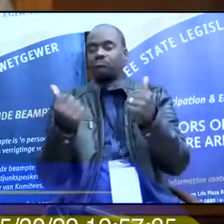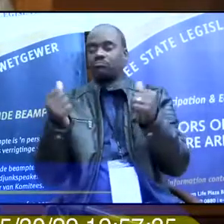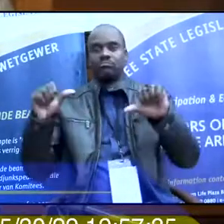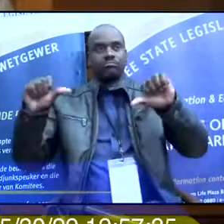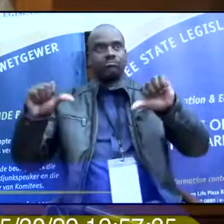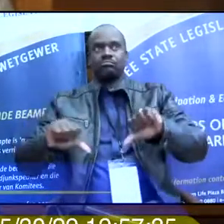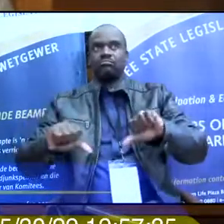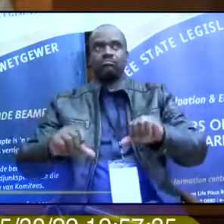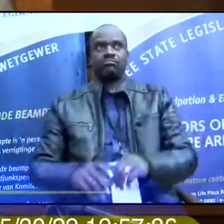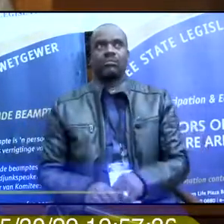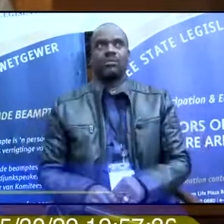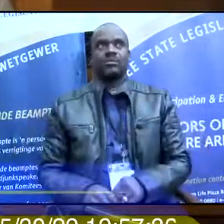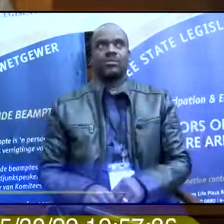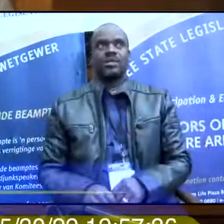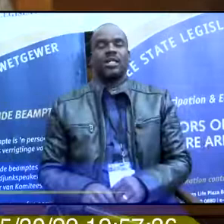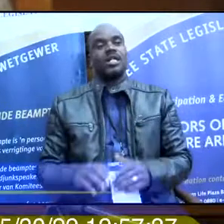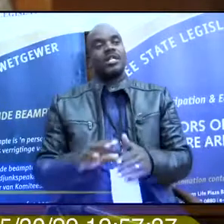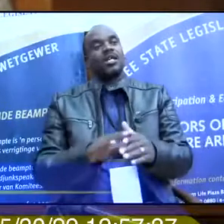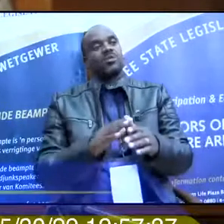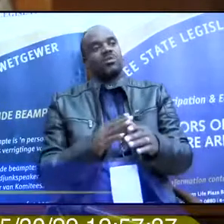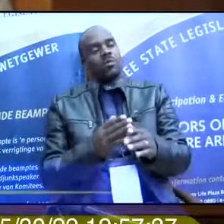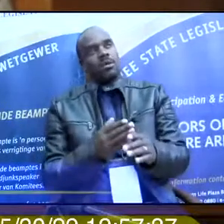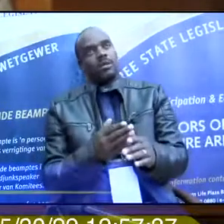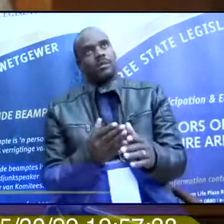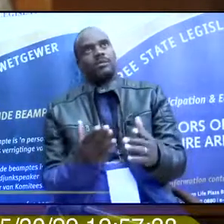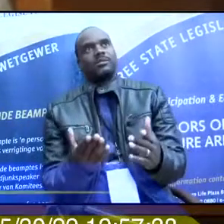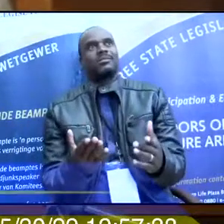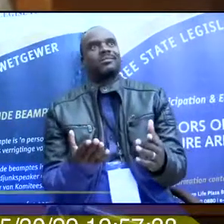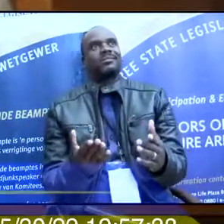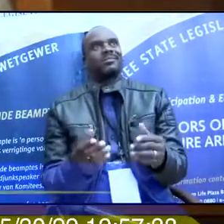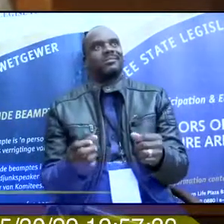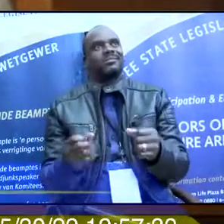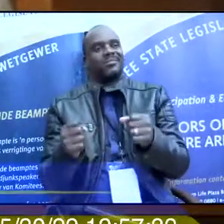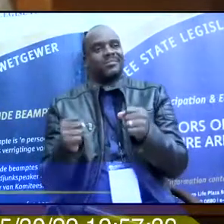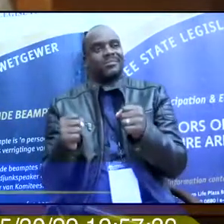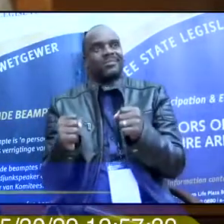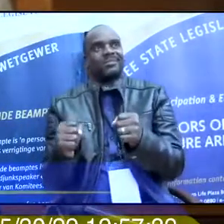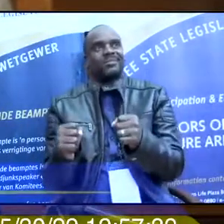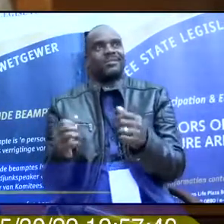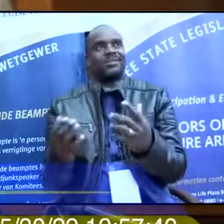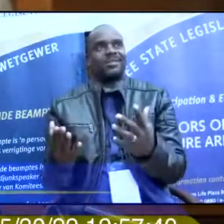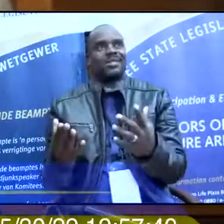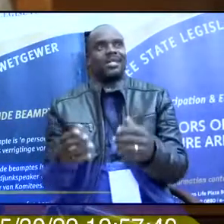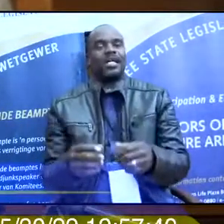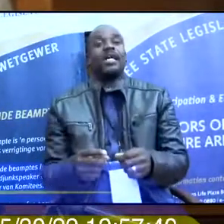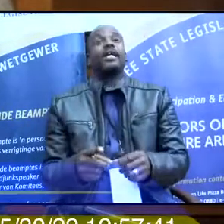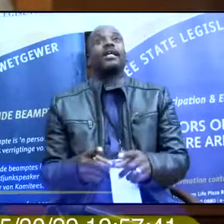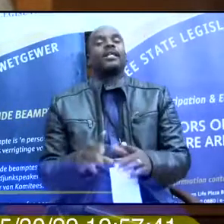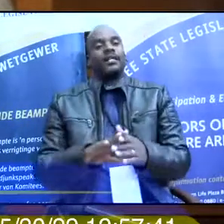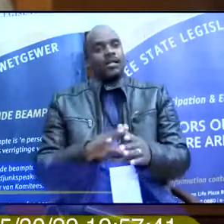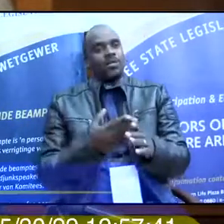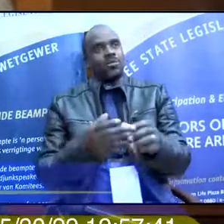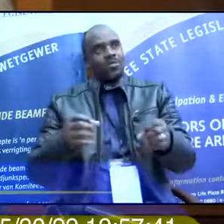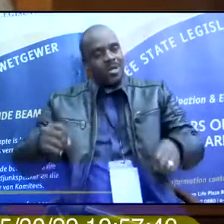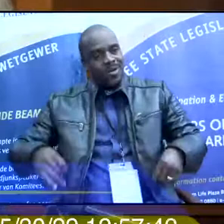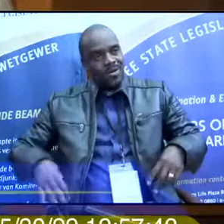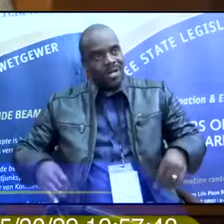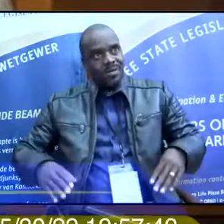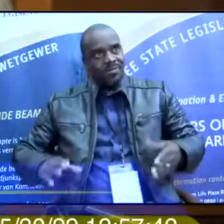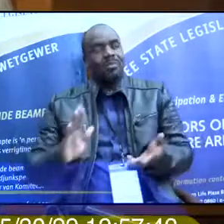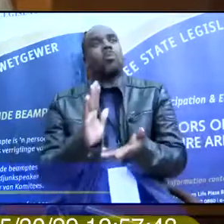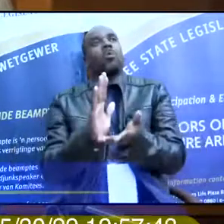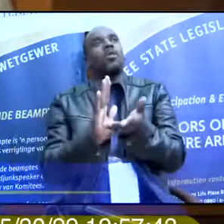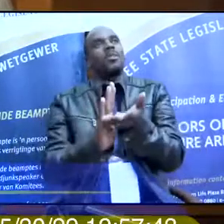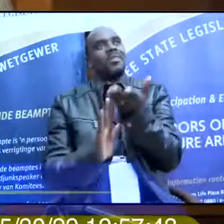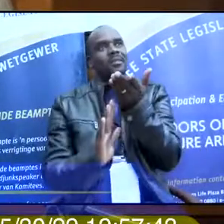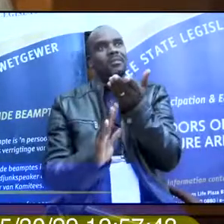and that's where collapse of services are that's where corruption is but they are not